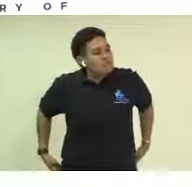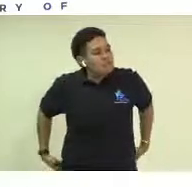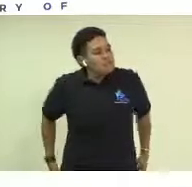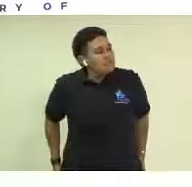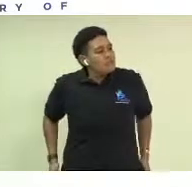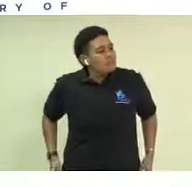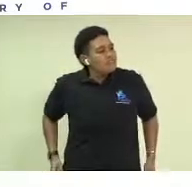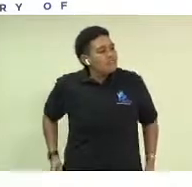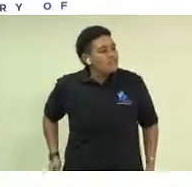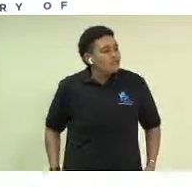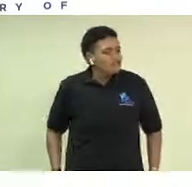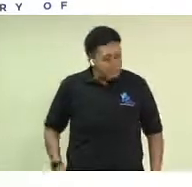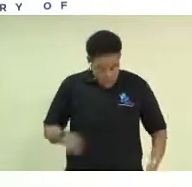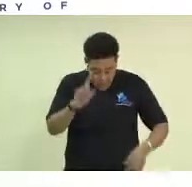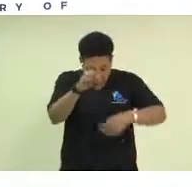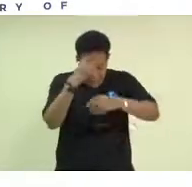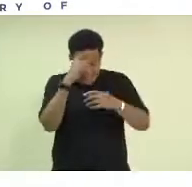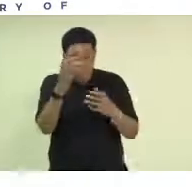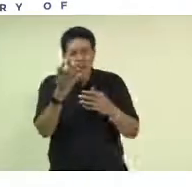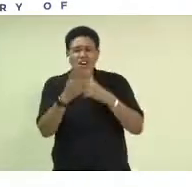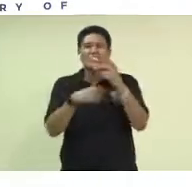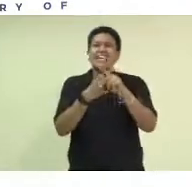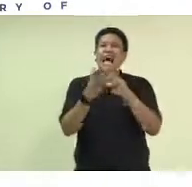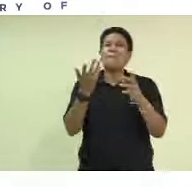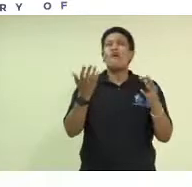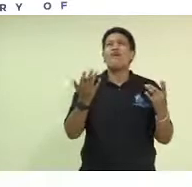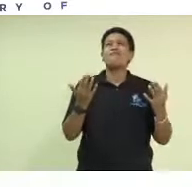asking for a sort of